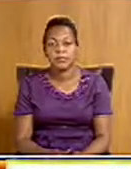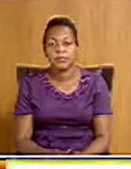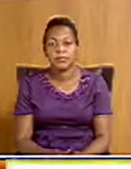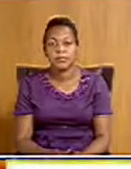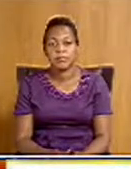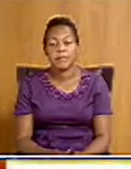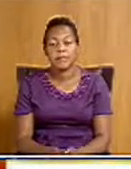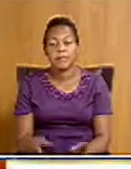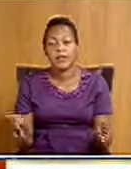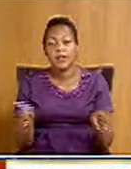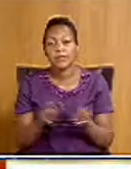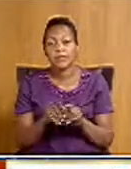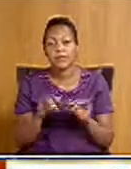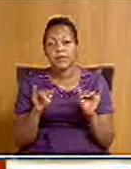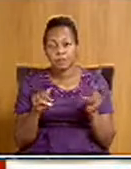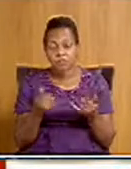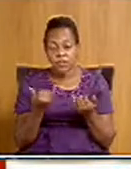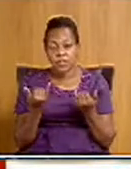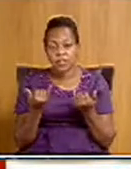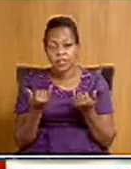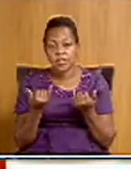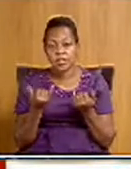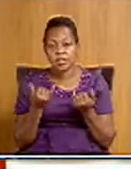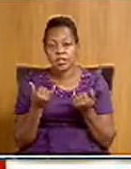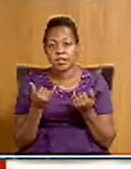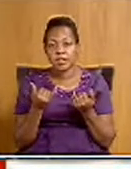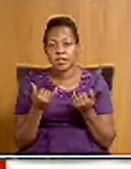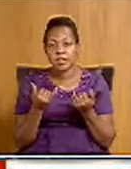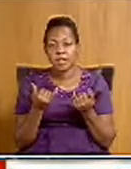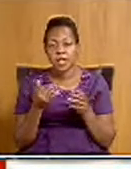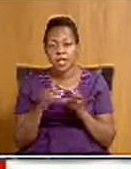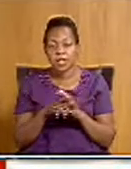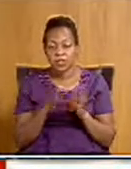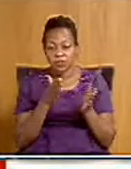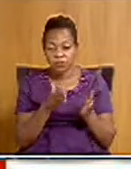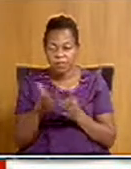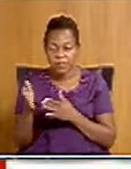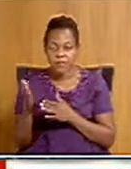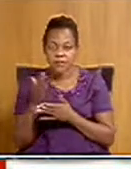We have also been trying in humans some therapeutic